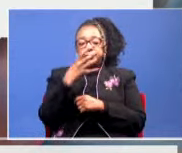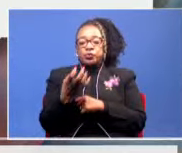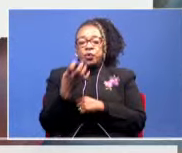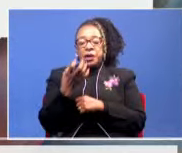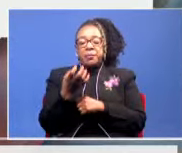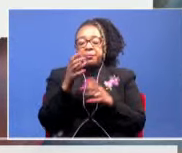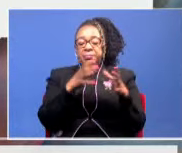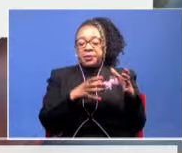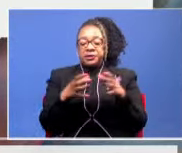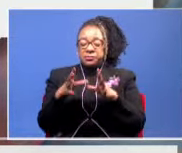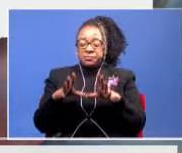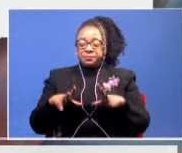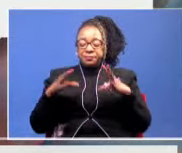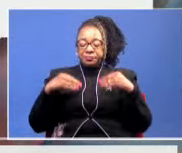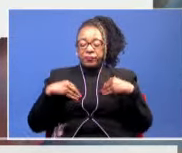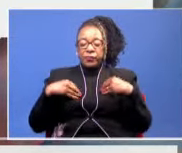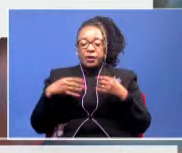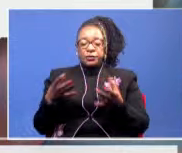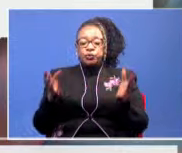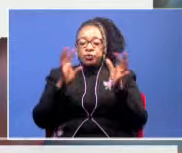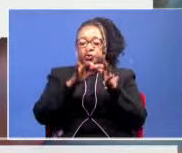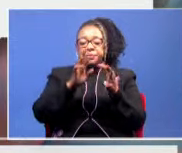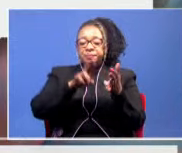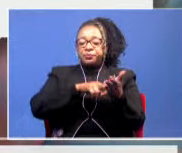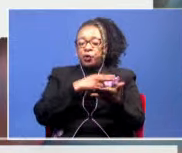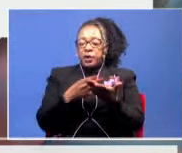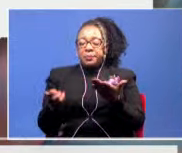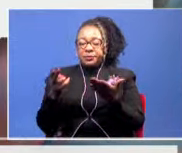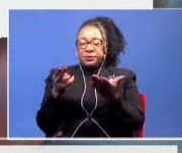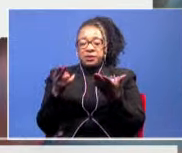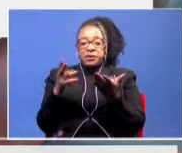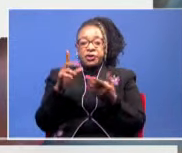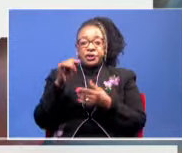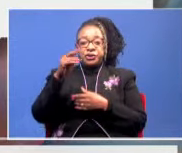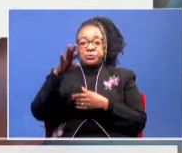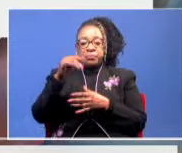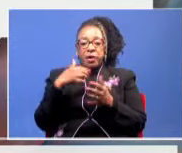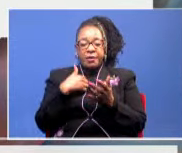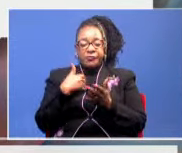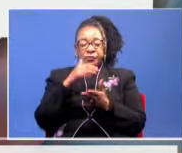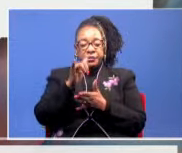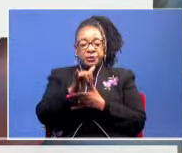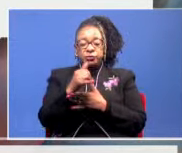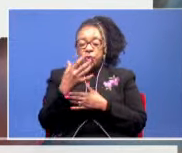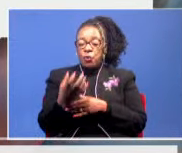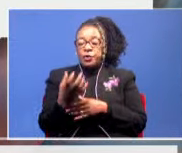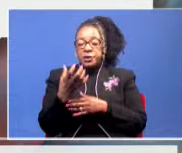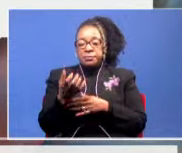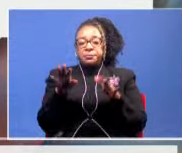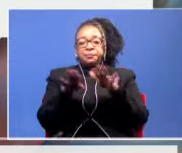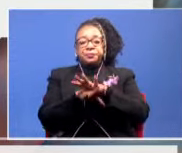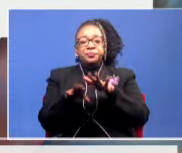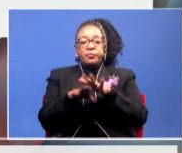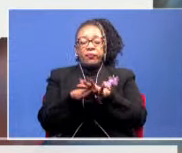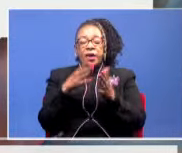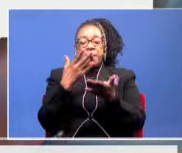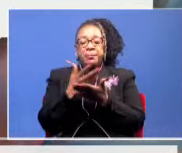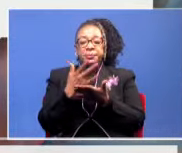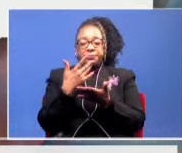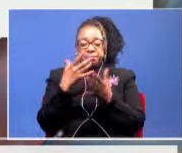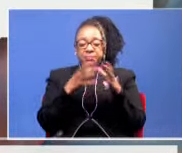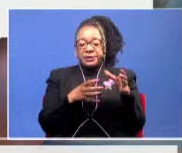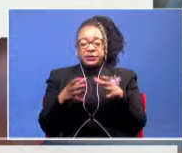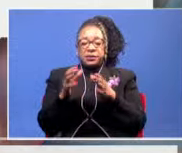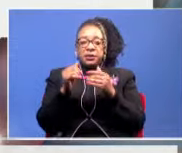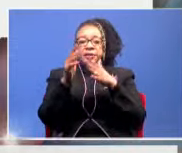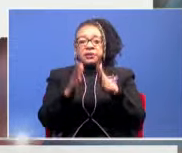Ruto's collapsing regime, betrayed everything that the Gen Z revolution stands for. ODM deputy party leaders Hassan Ali Joho, weekly for